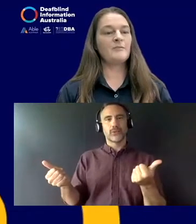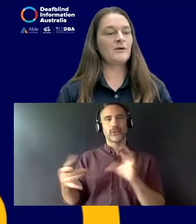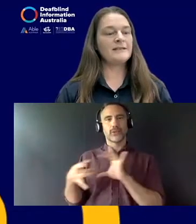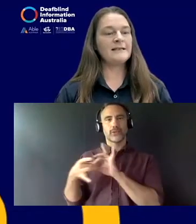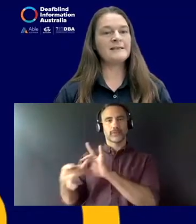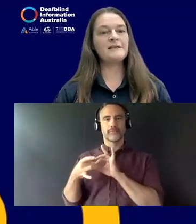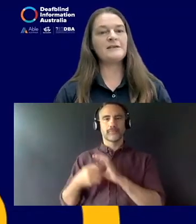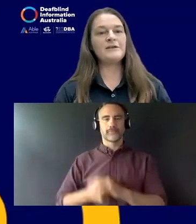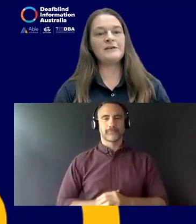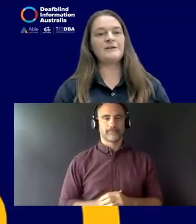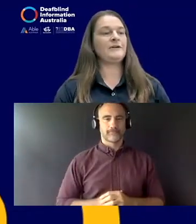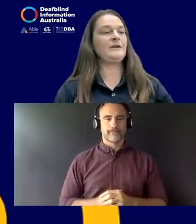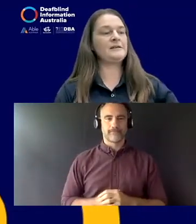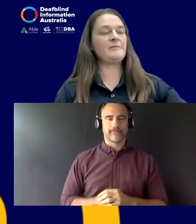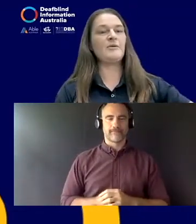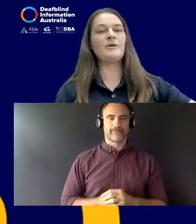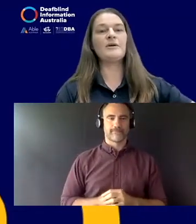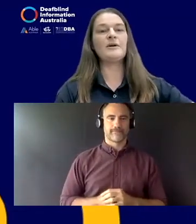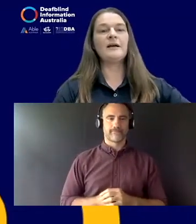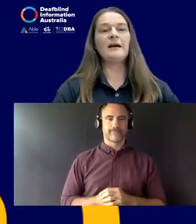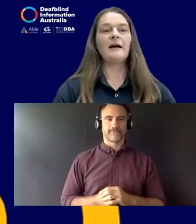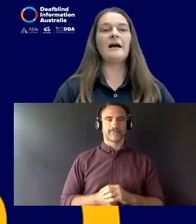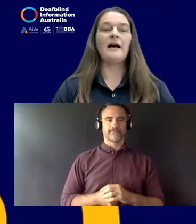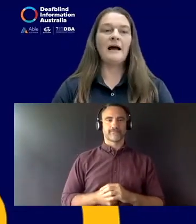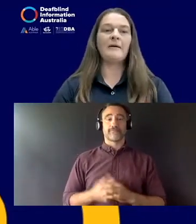The processes used to support